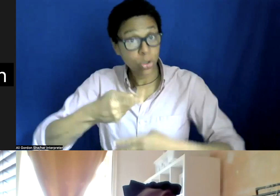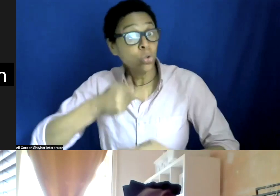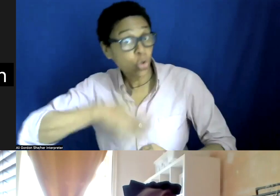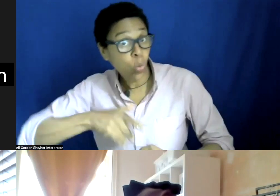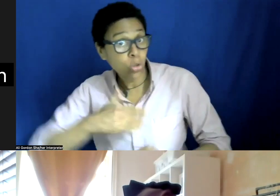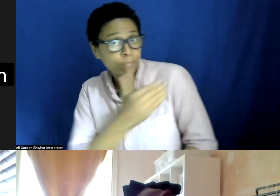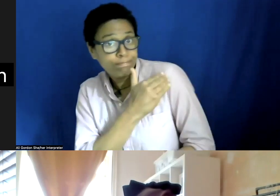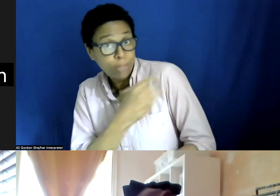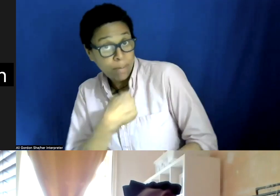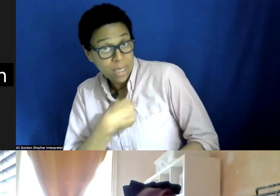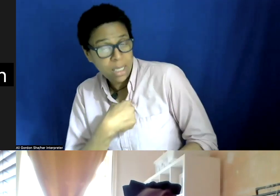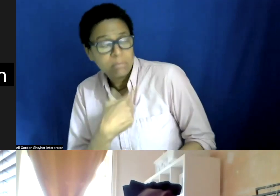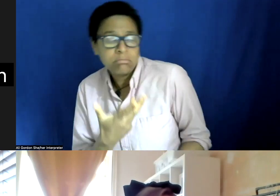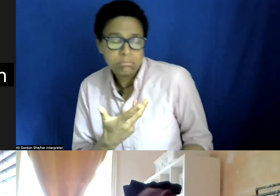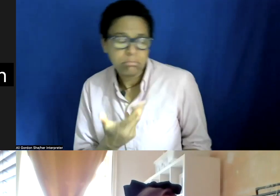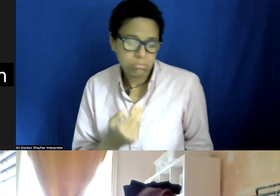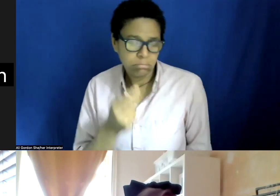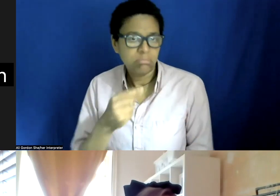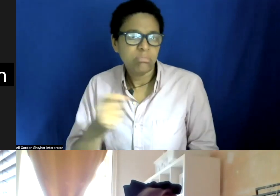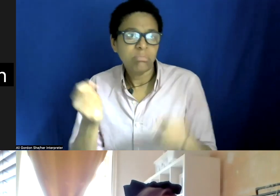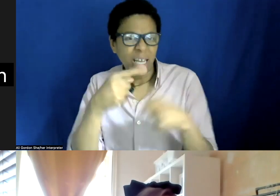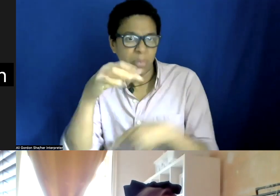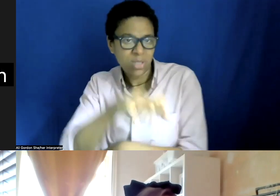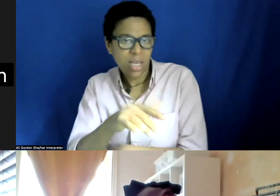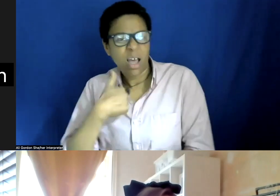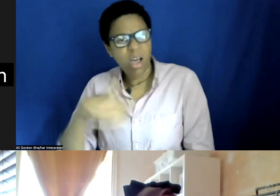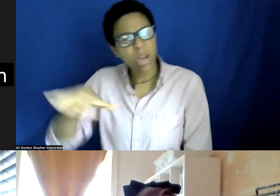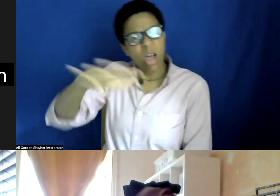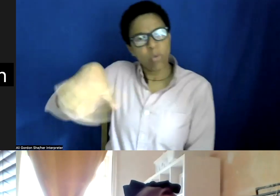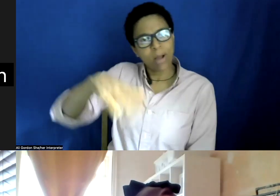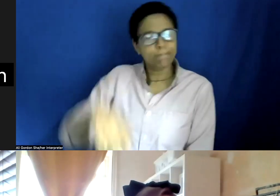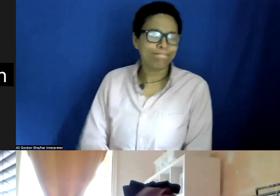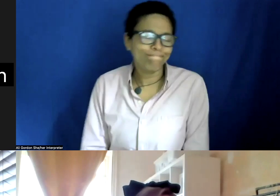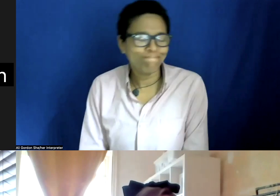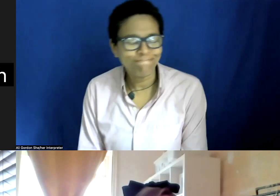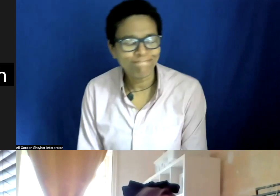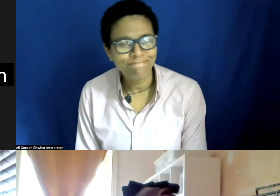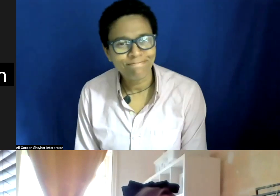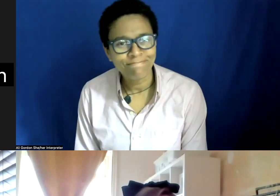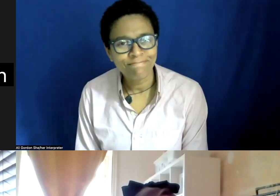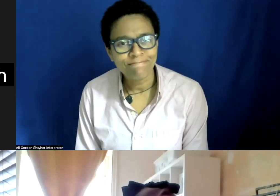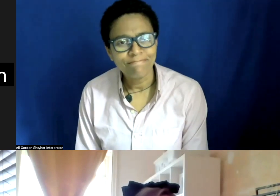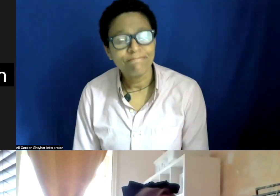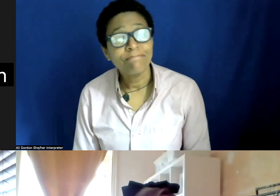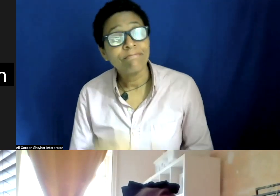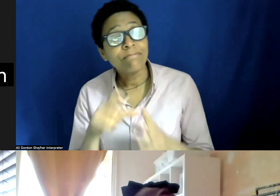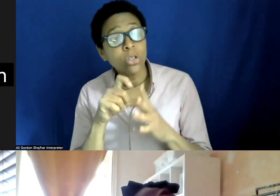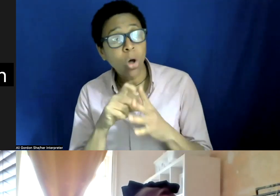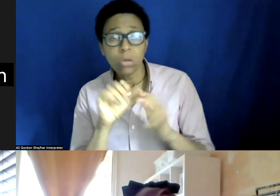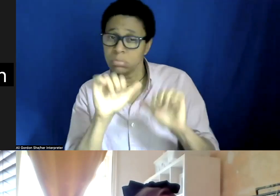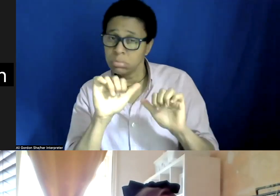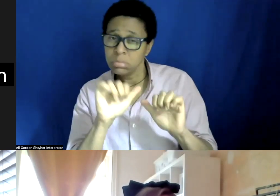concerns or have a chat through anything, I am around. Yeah, please do reach out. We want everybody to be